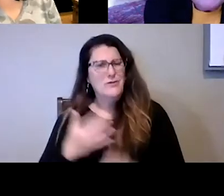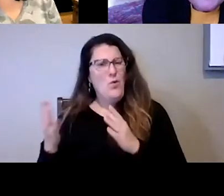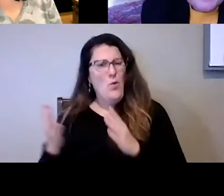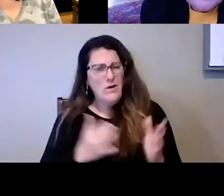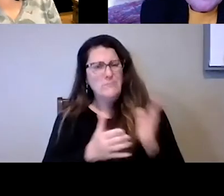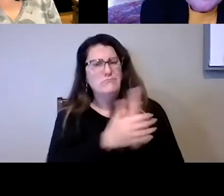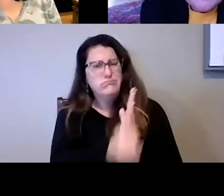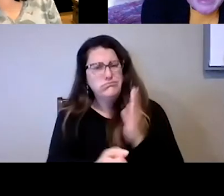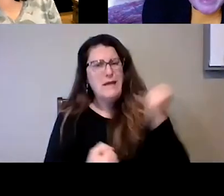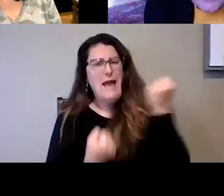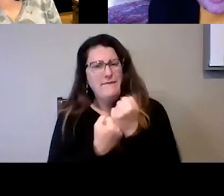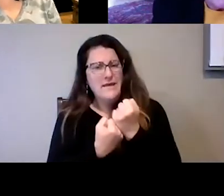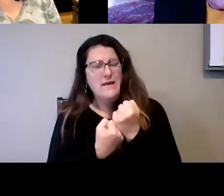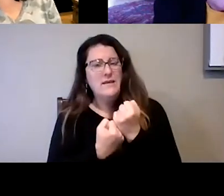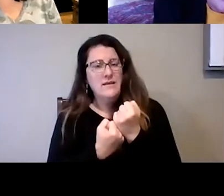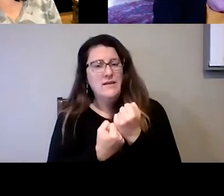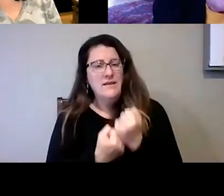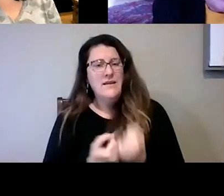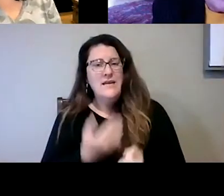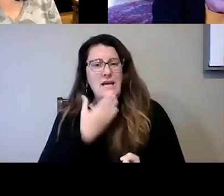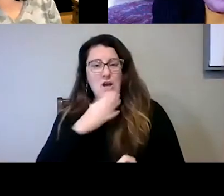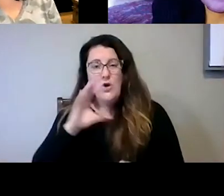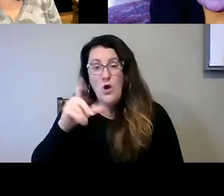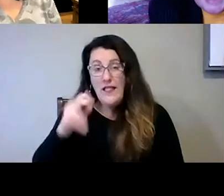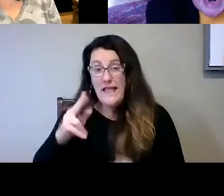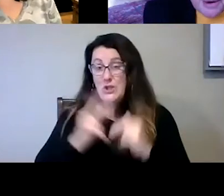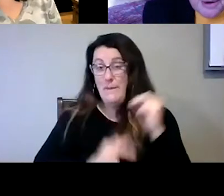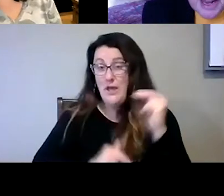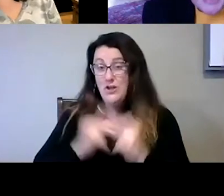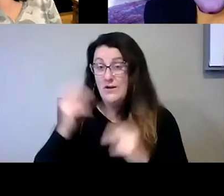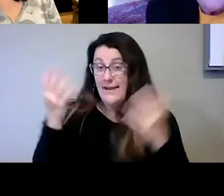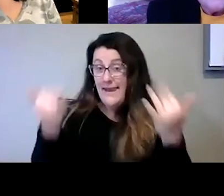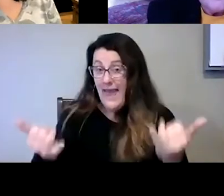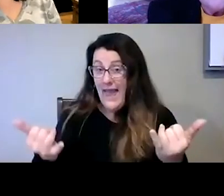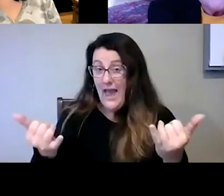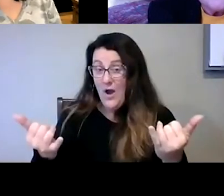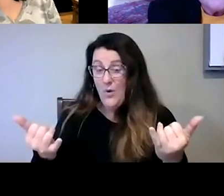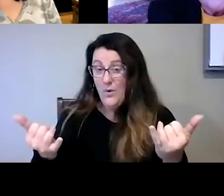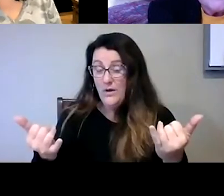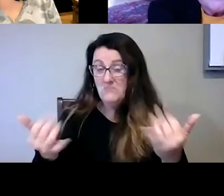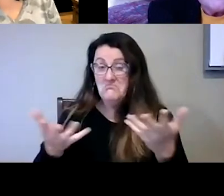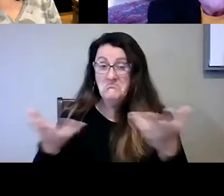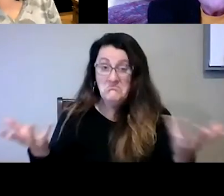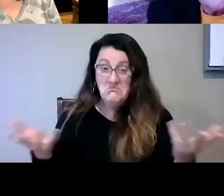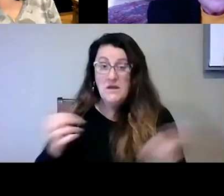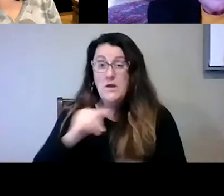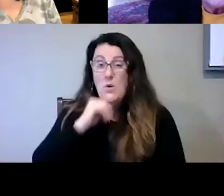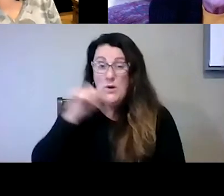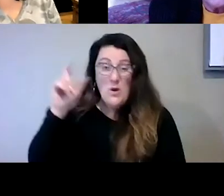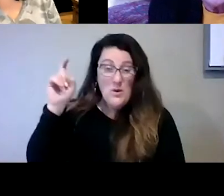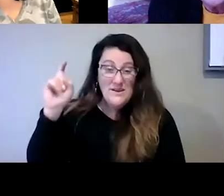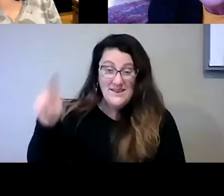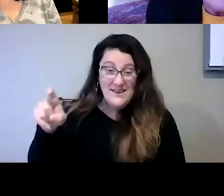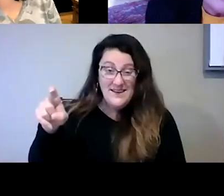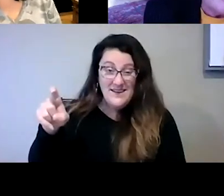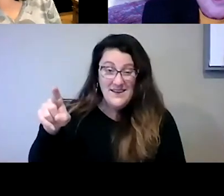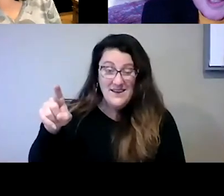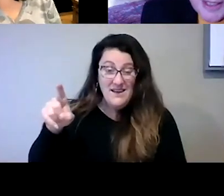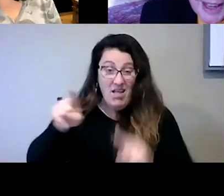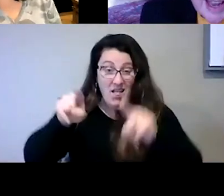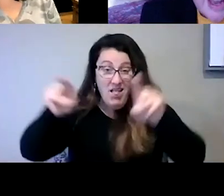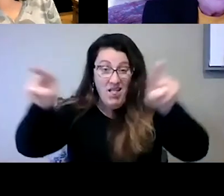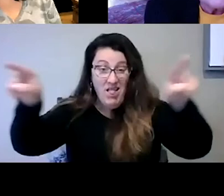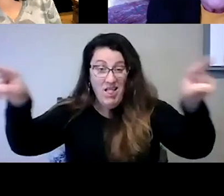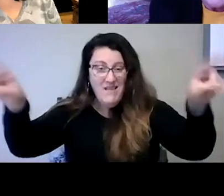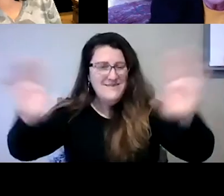good advocates and good coalition builders now that we don't need to go anywhere